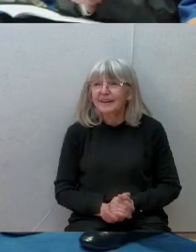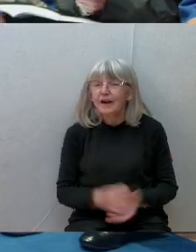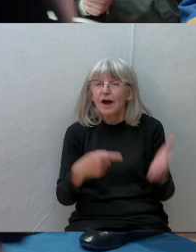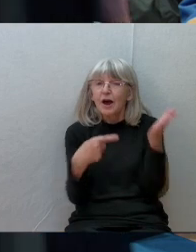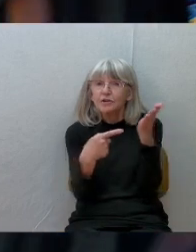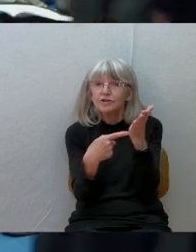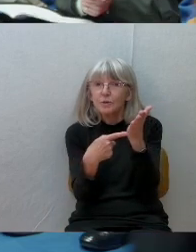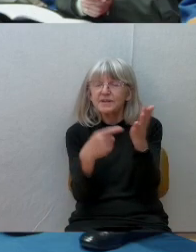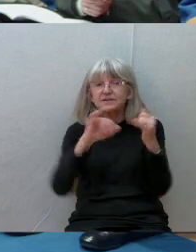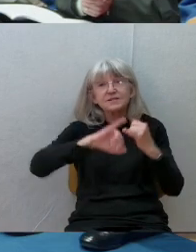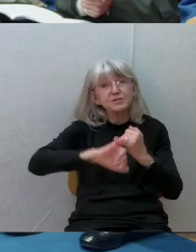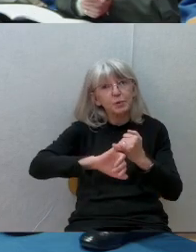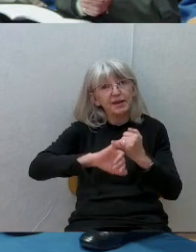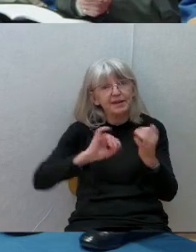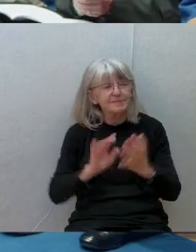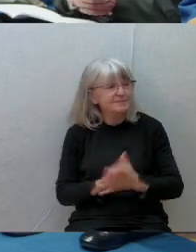Thomas Sweeney.